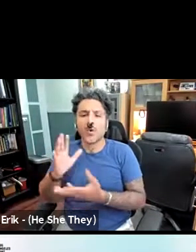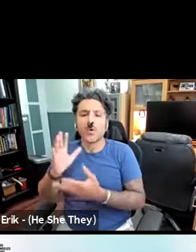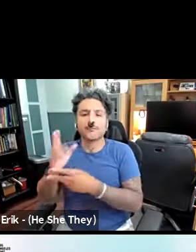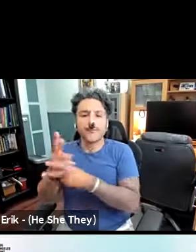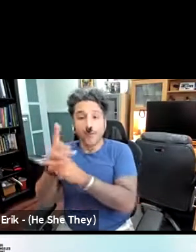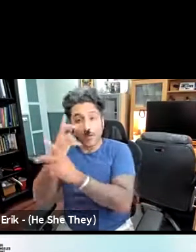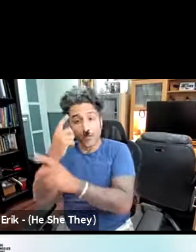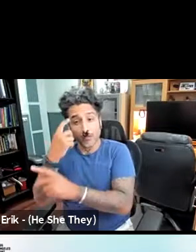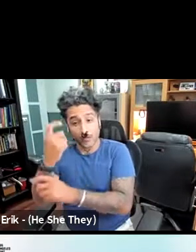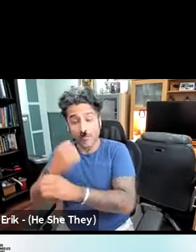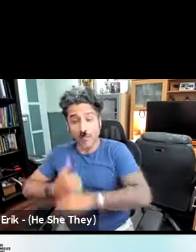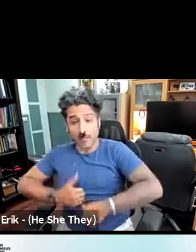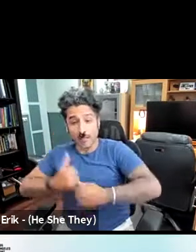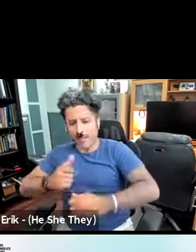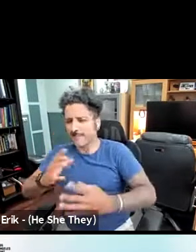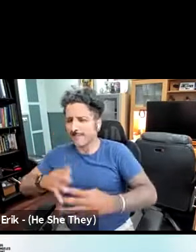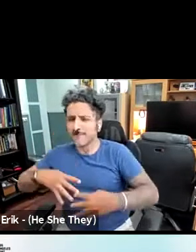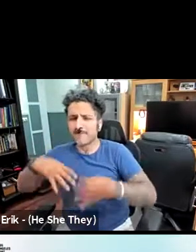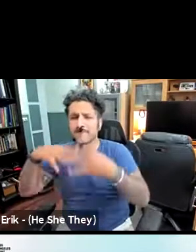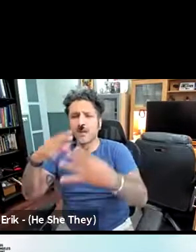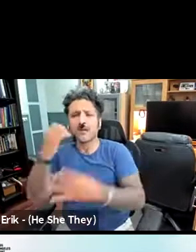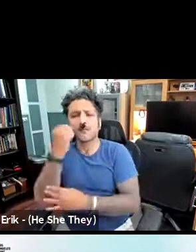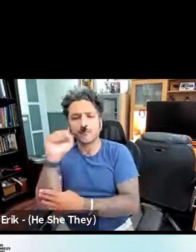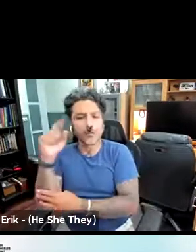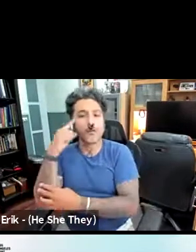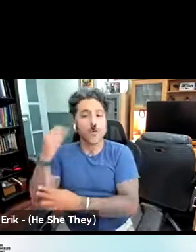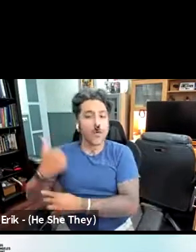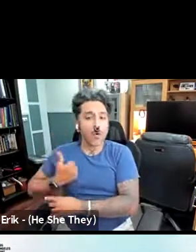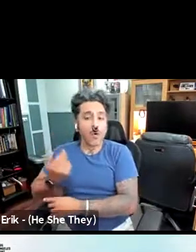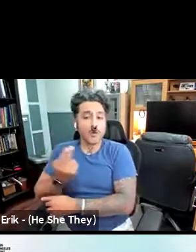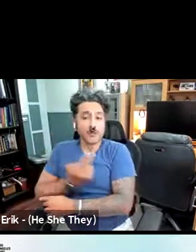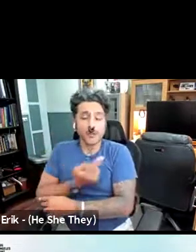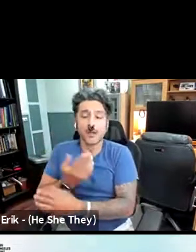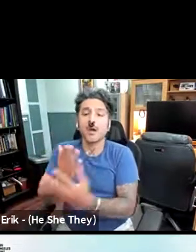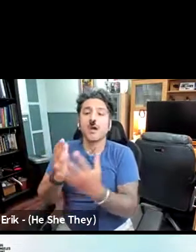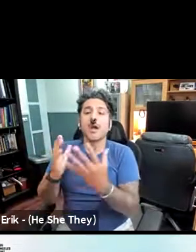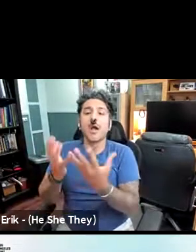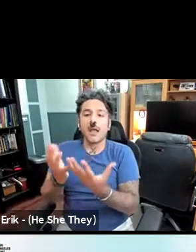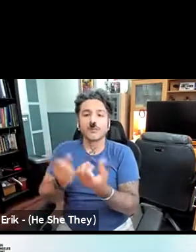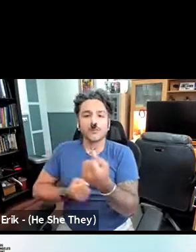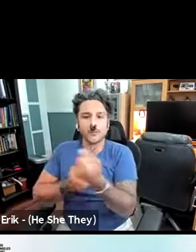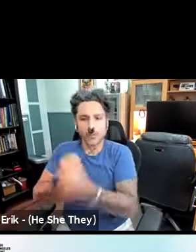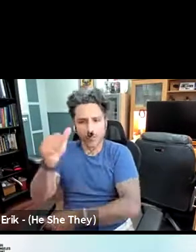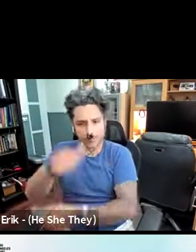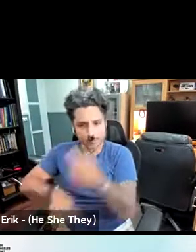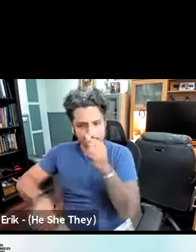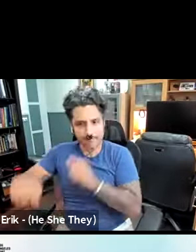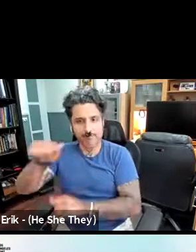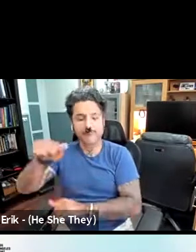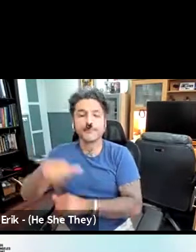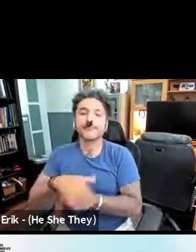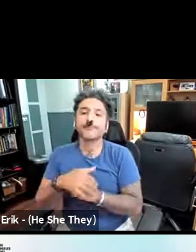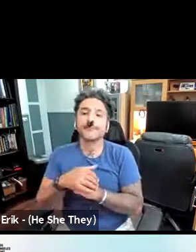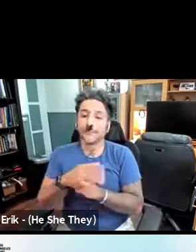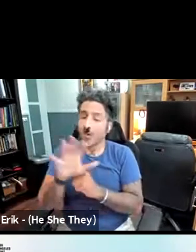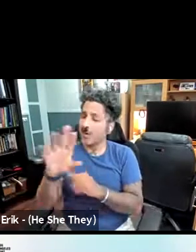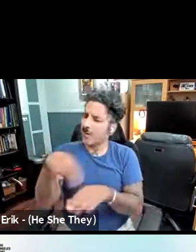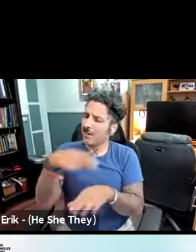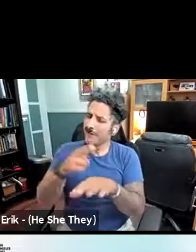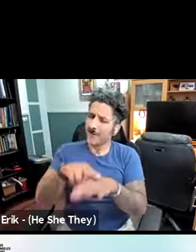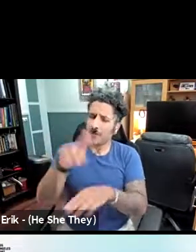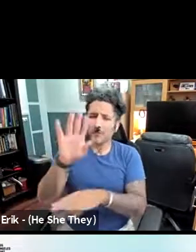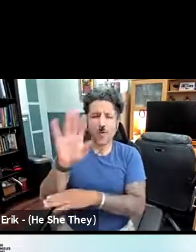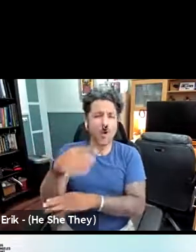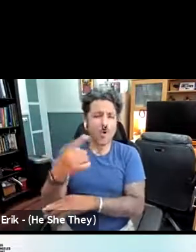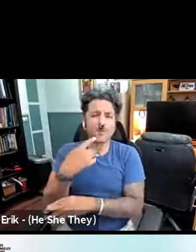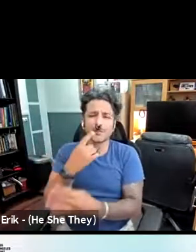alive, keep fighting for ourselves, and keep supporting one another. Mm-hmm. And of course, I always